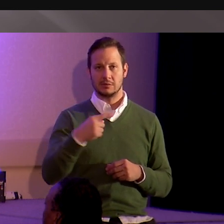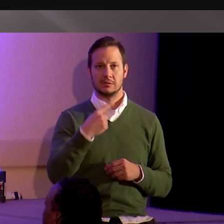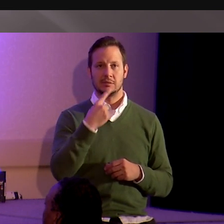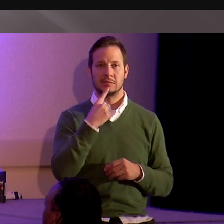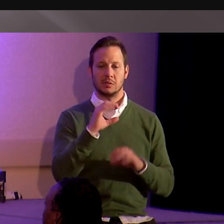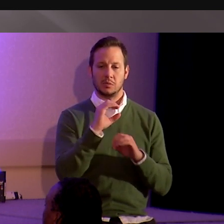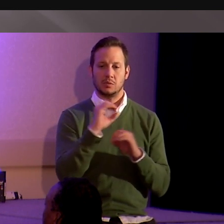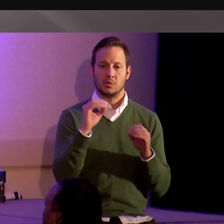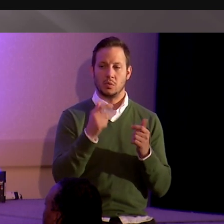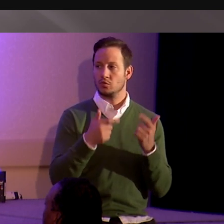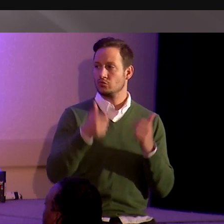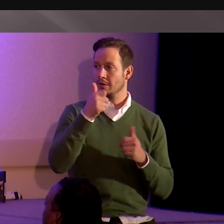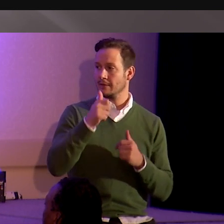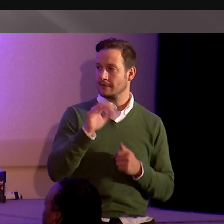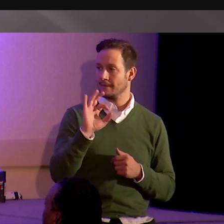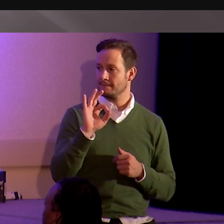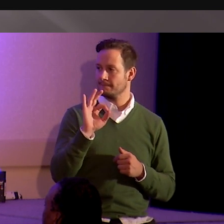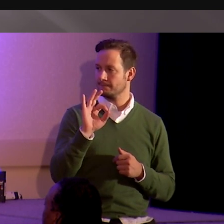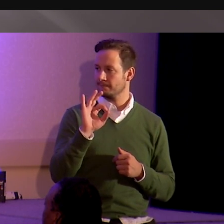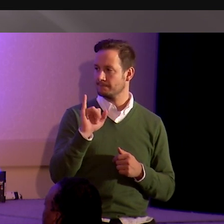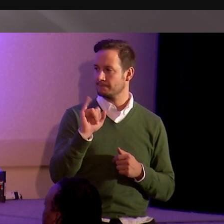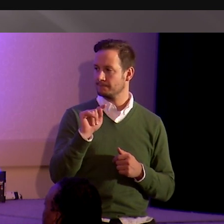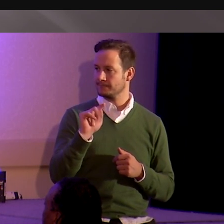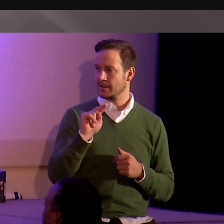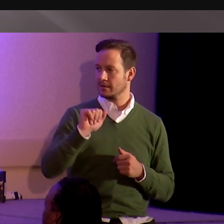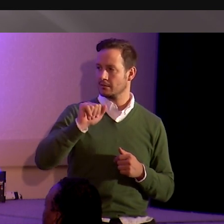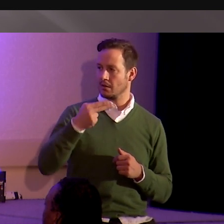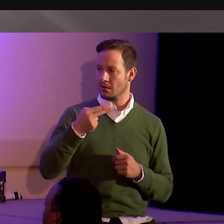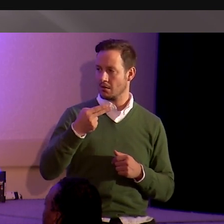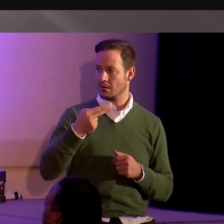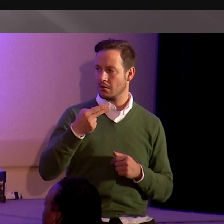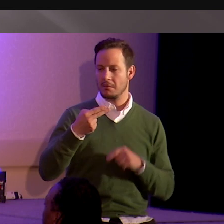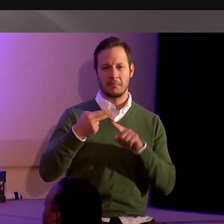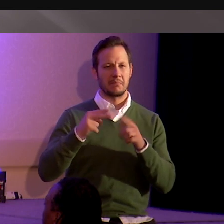greater fitna for men than women.